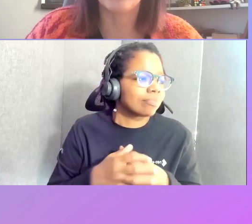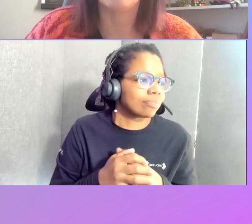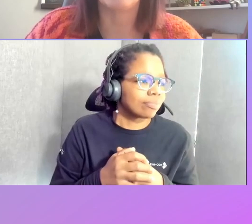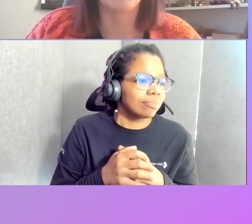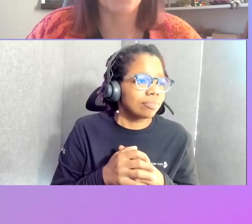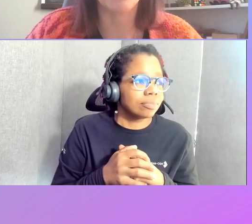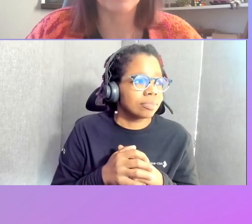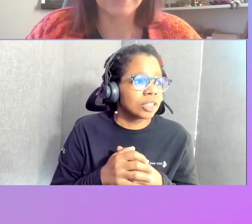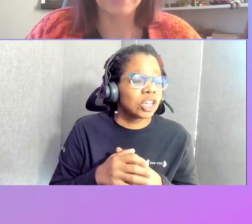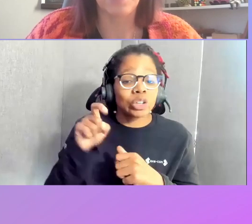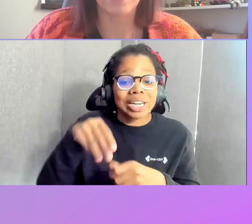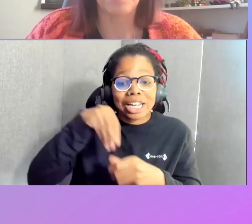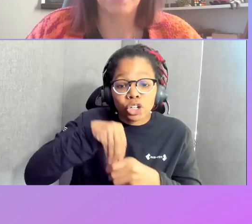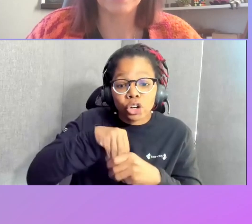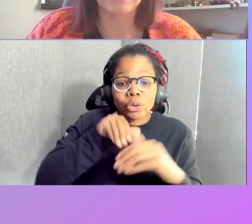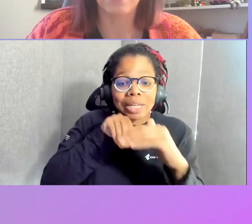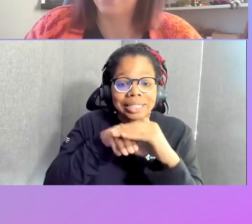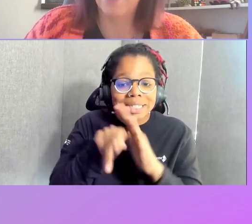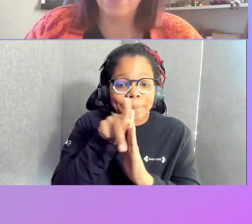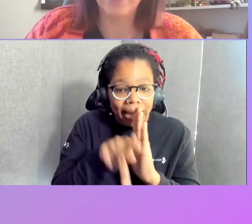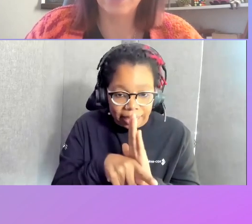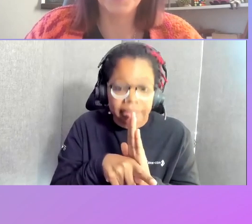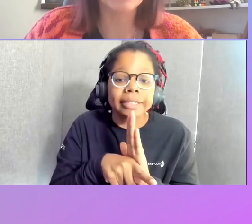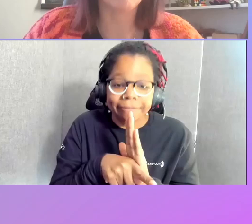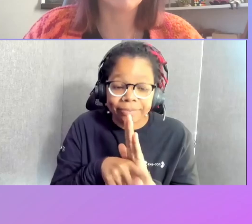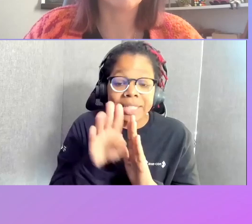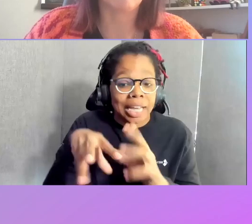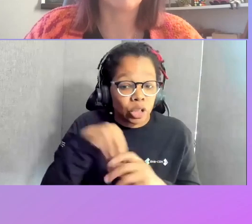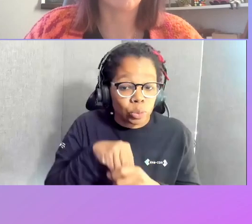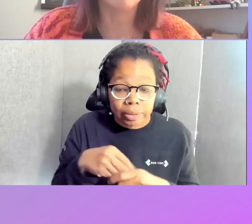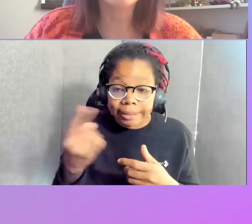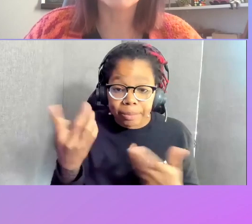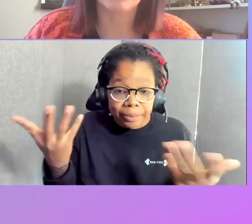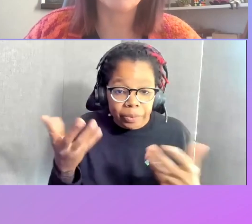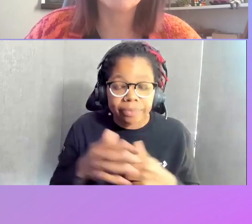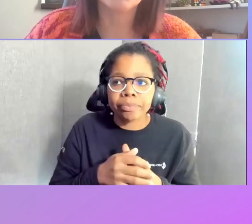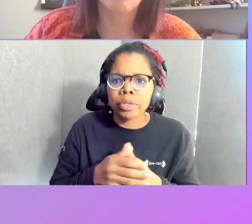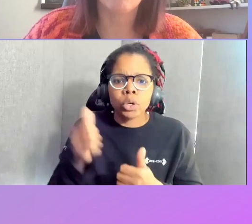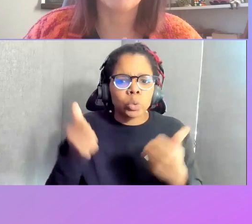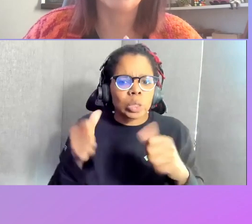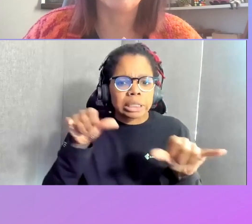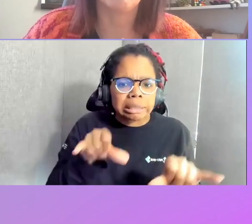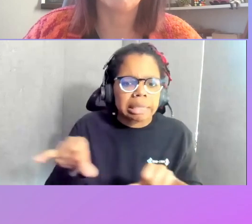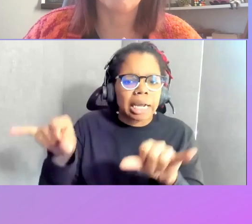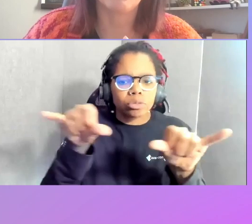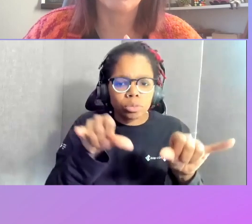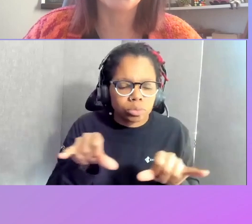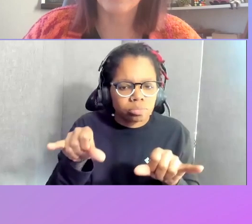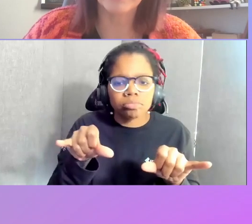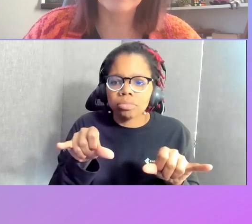is to create an internal accessibility policy. That would include something like, which standards are